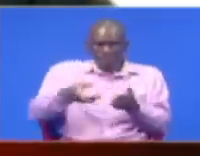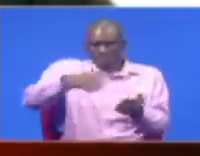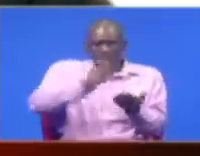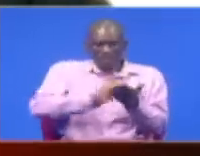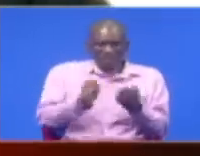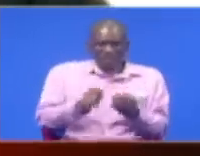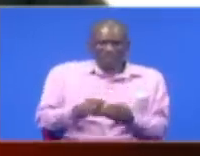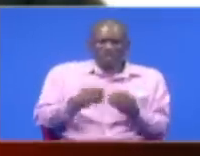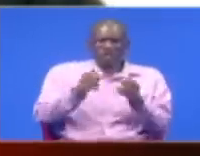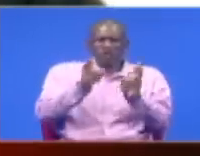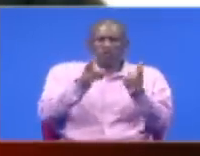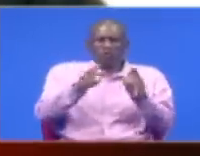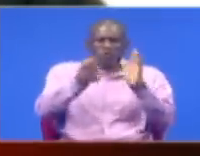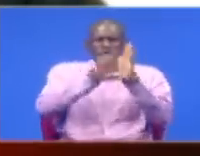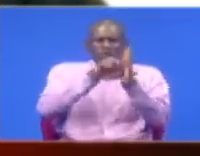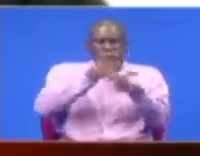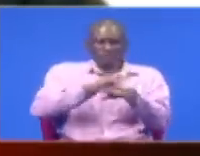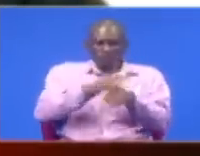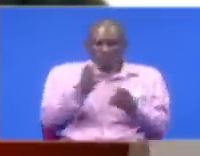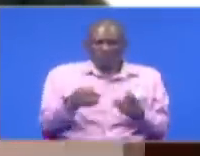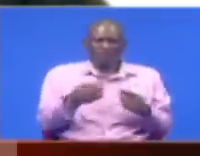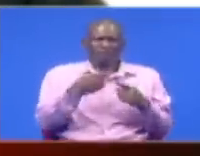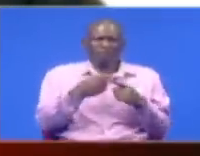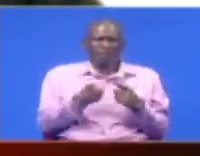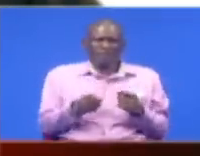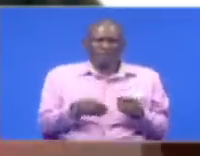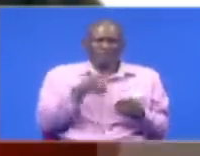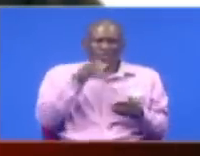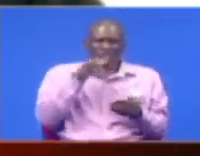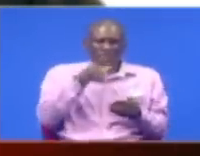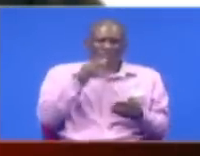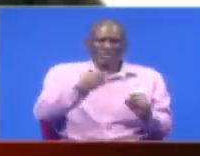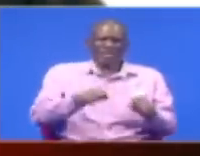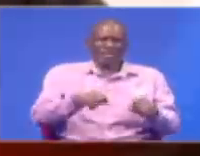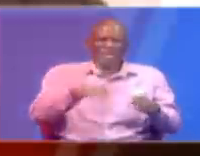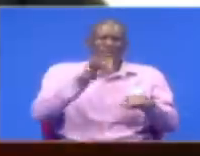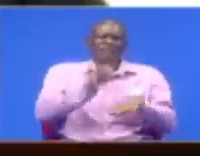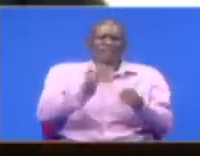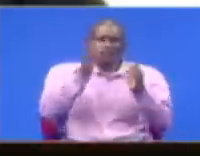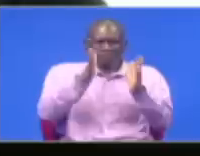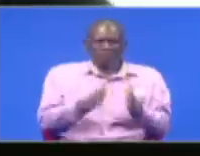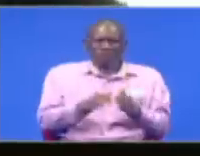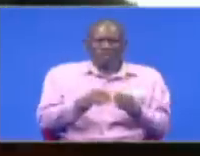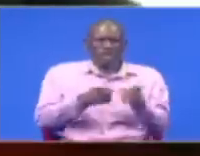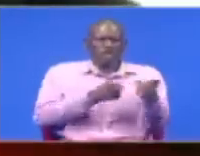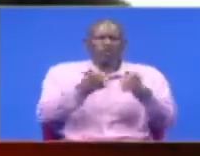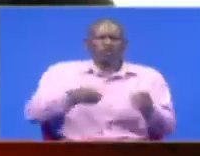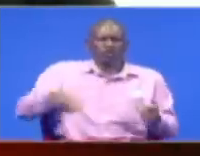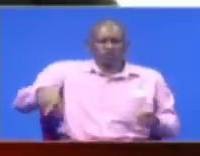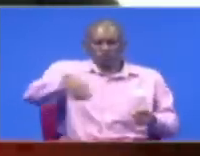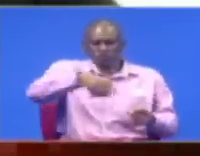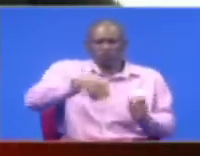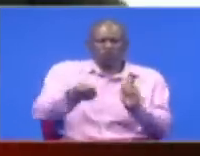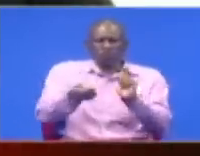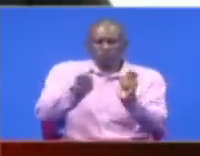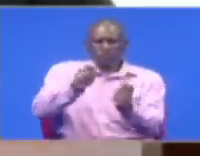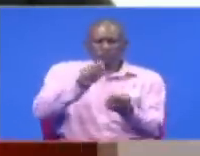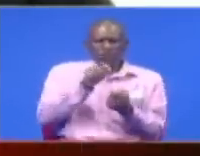a beautiful thing, but it is capture. It restrains us from transforming